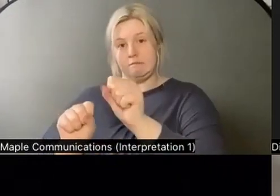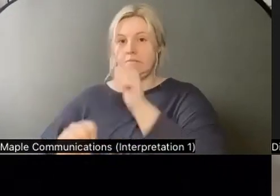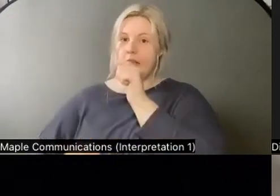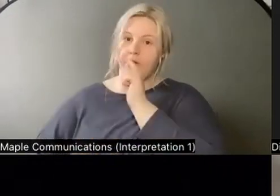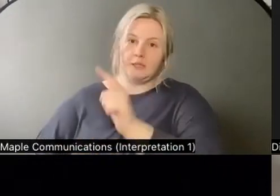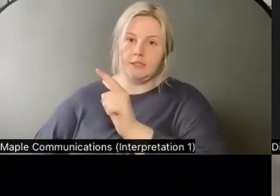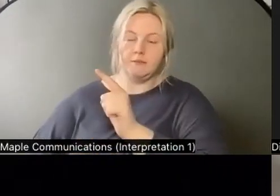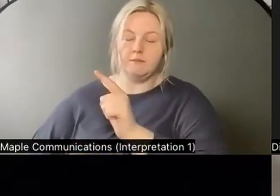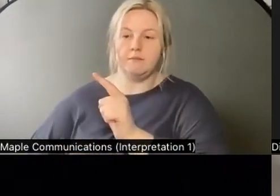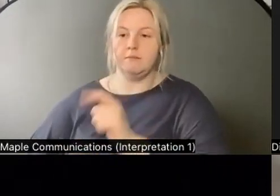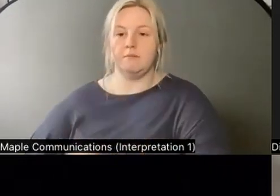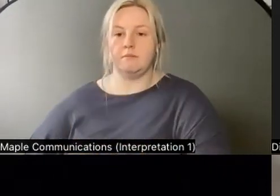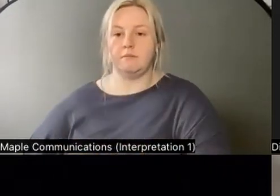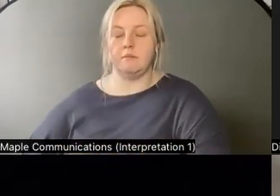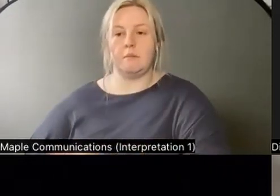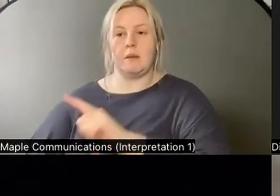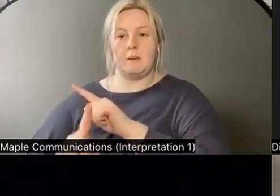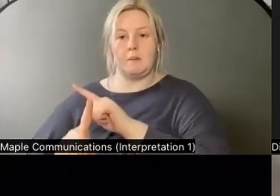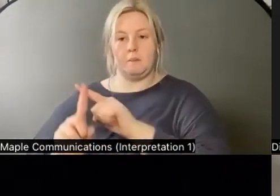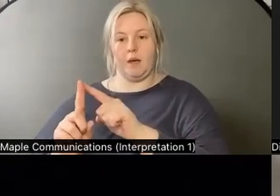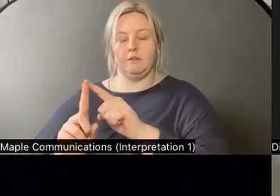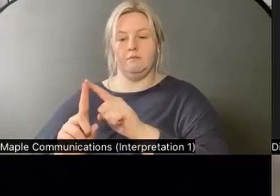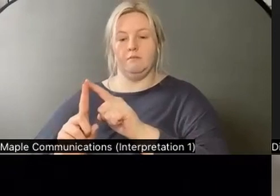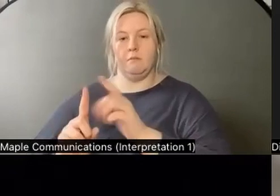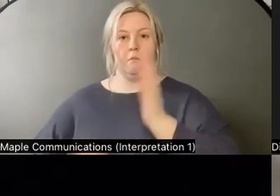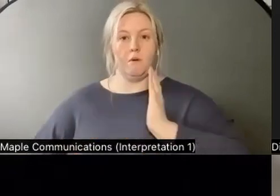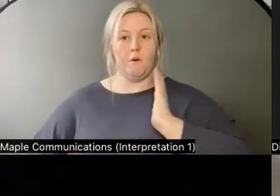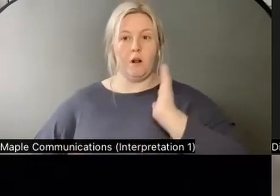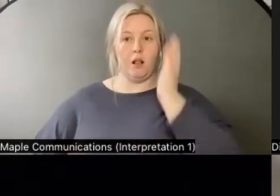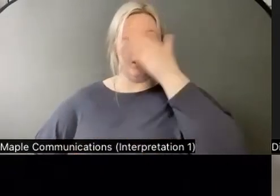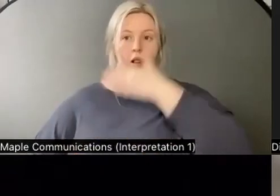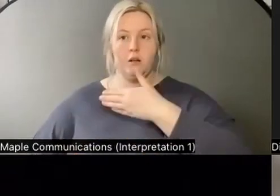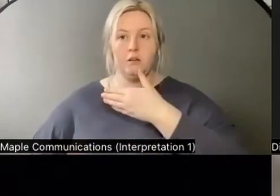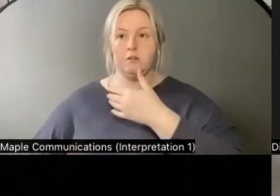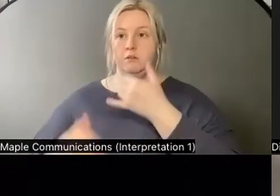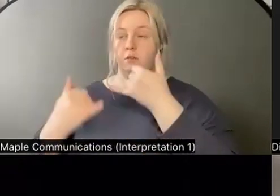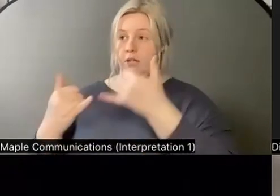COVID really amplified that in a lot of ways.